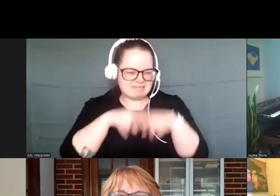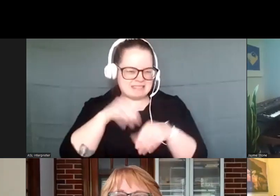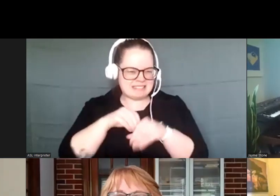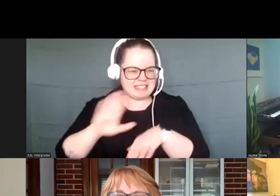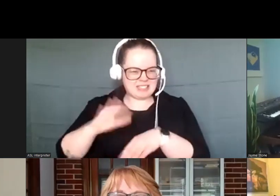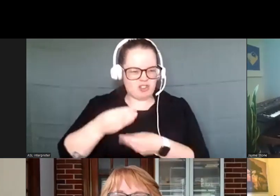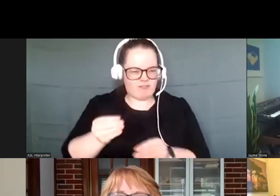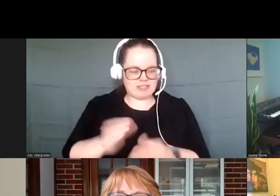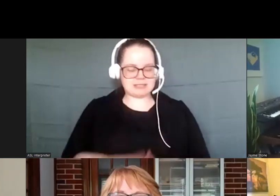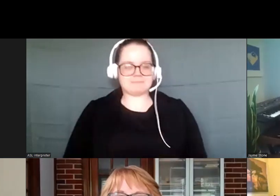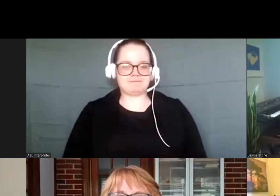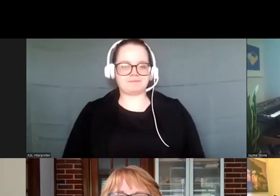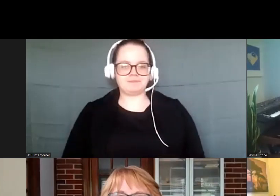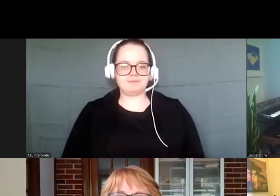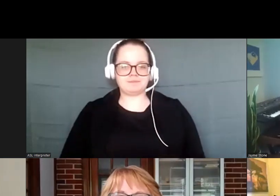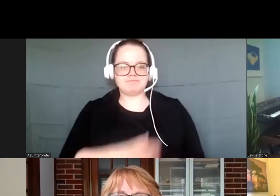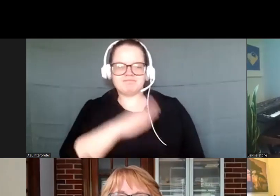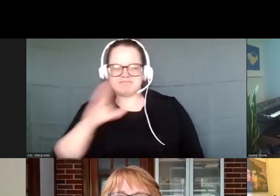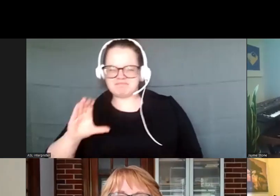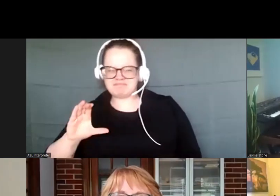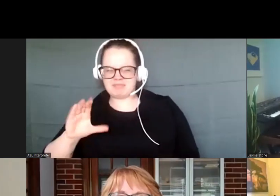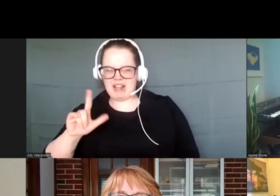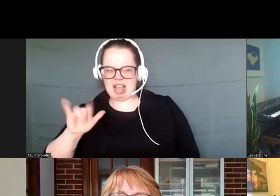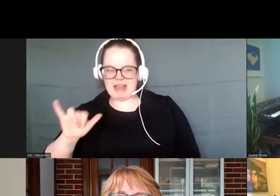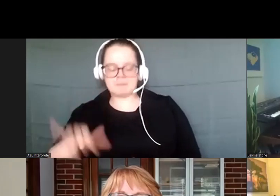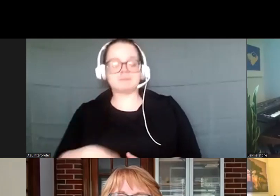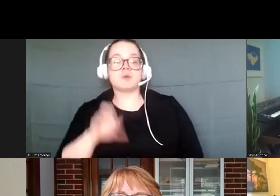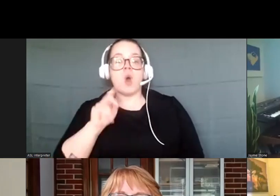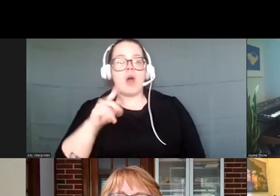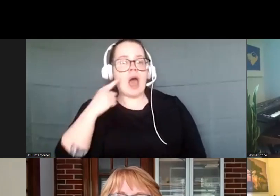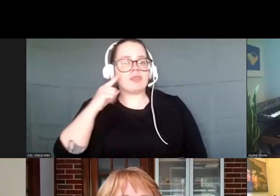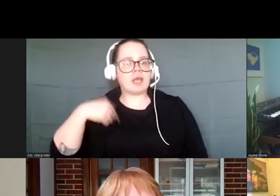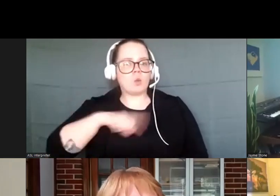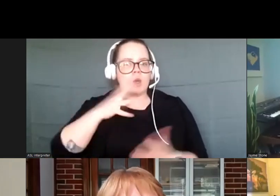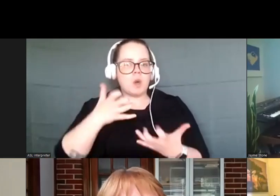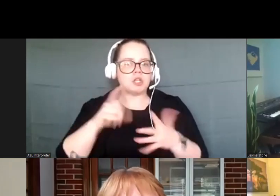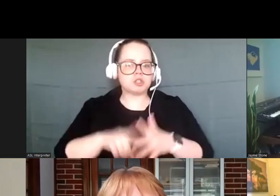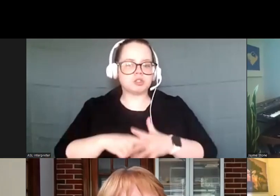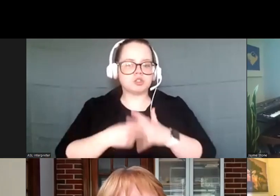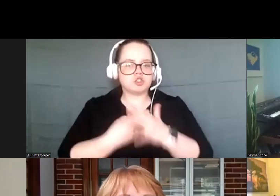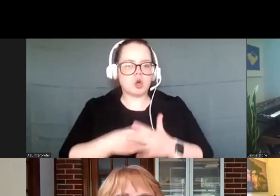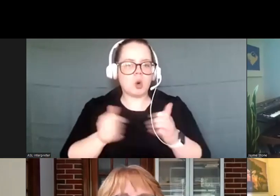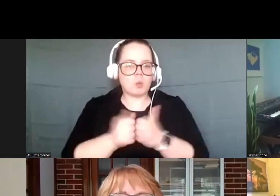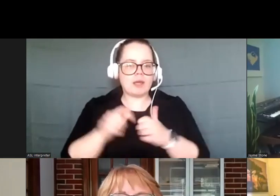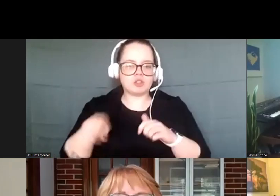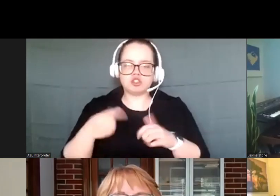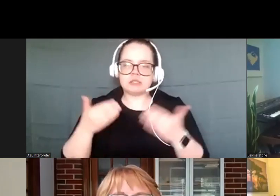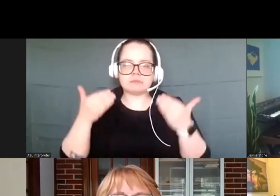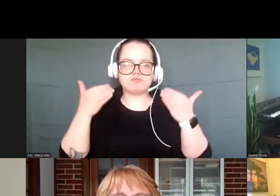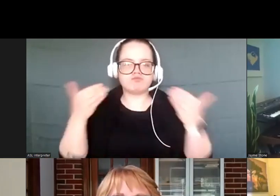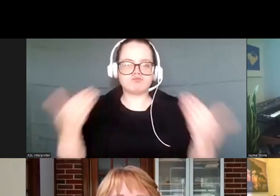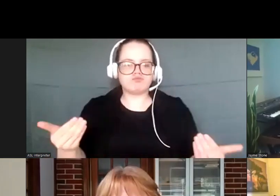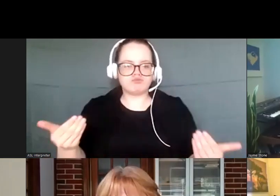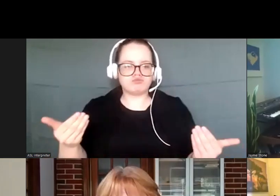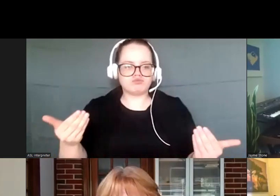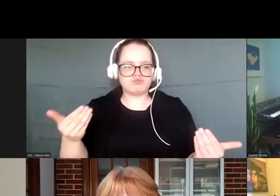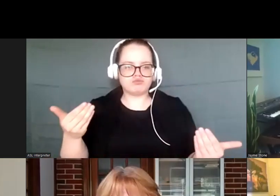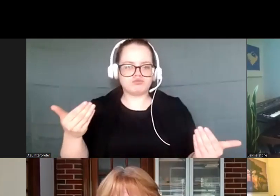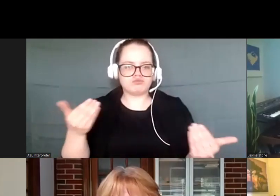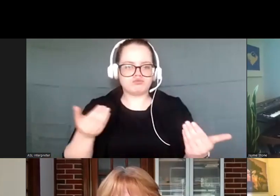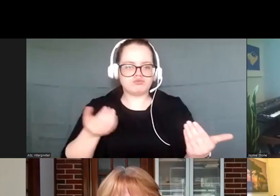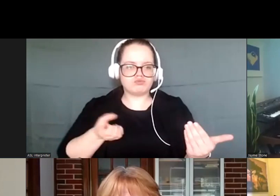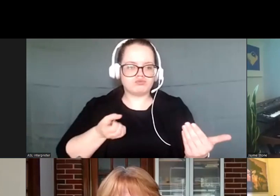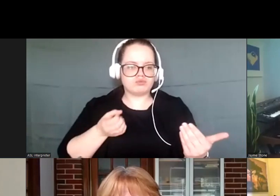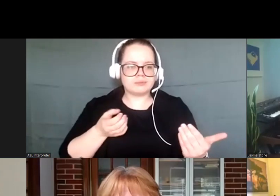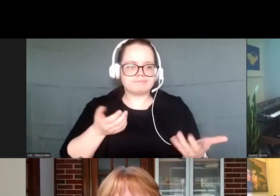So I think we want to start with just sort of unpacking dispelling the myth, and a big part of